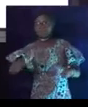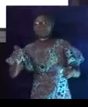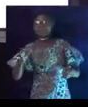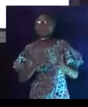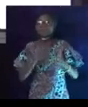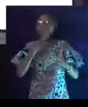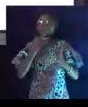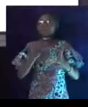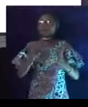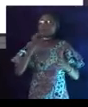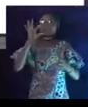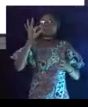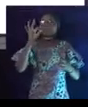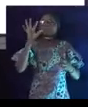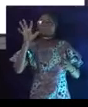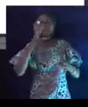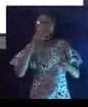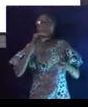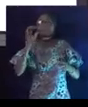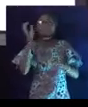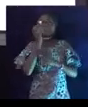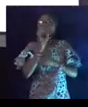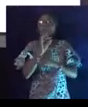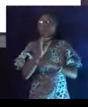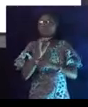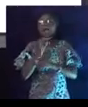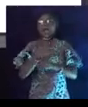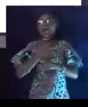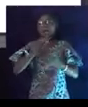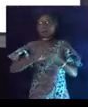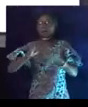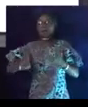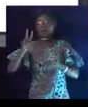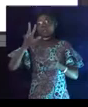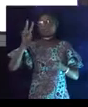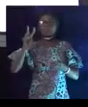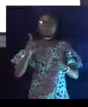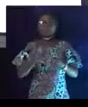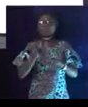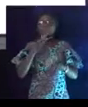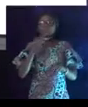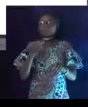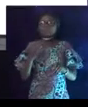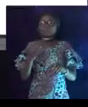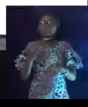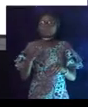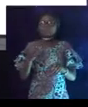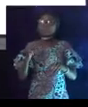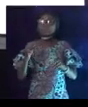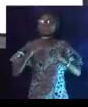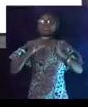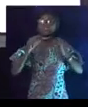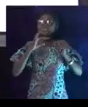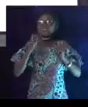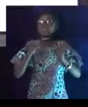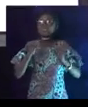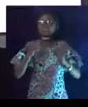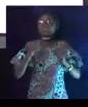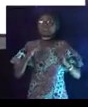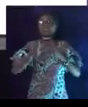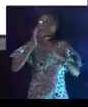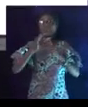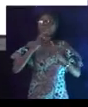same thing as 1 unit of Celsius, subtract 32, then afterwards multiply by 5 all over 9. So let's see,